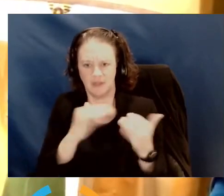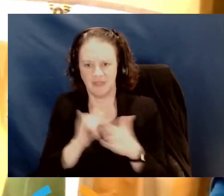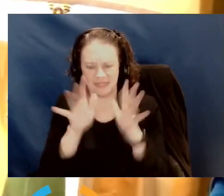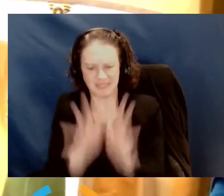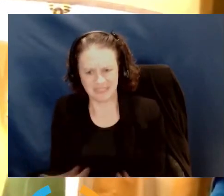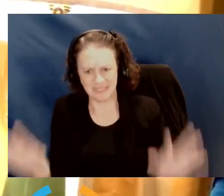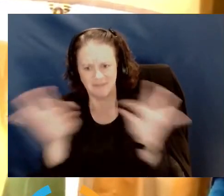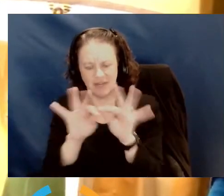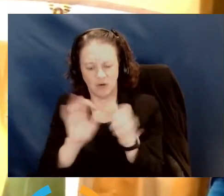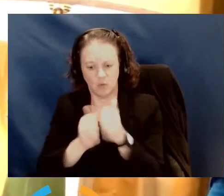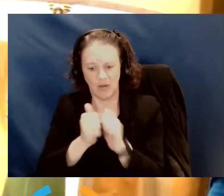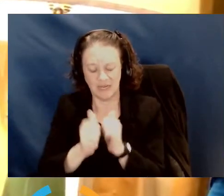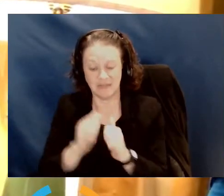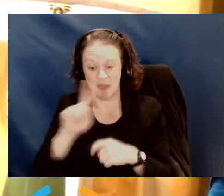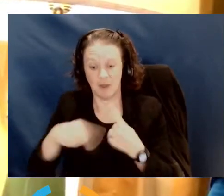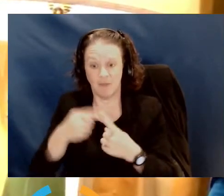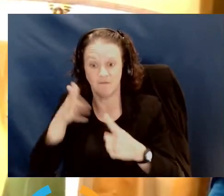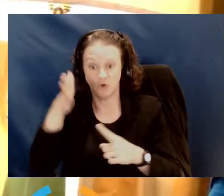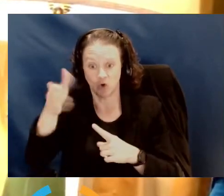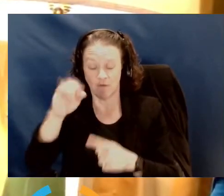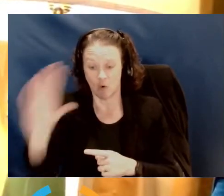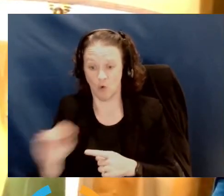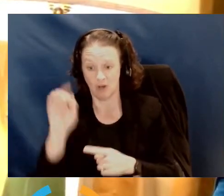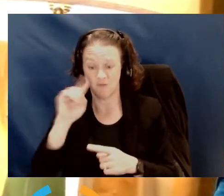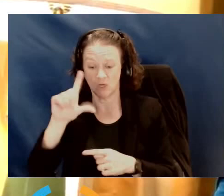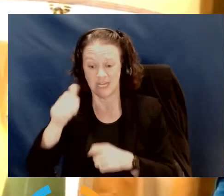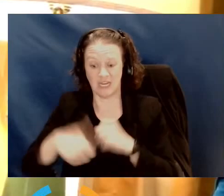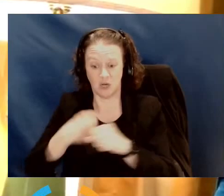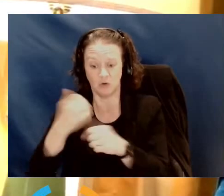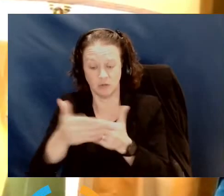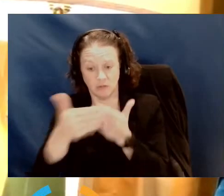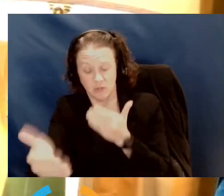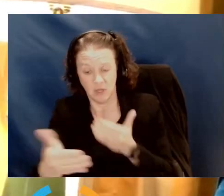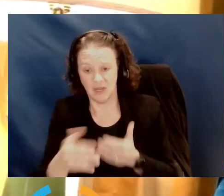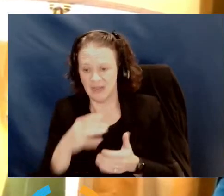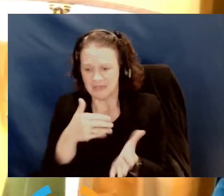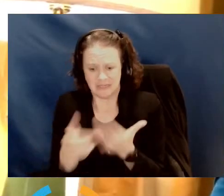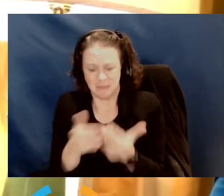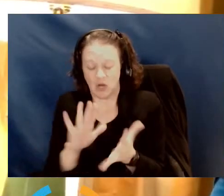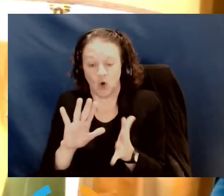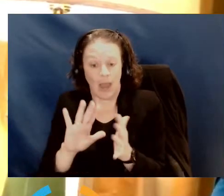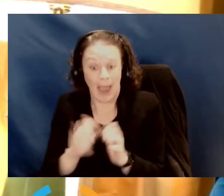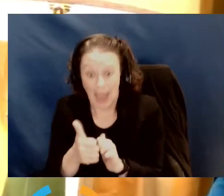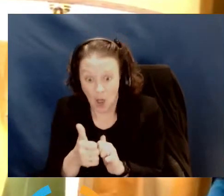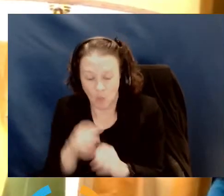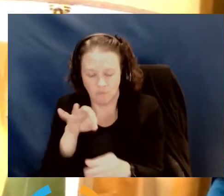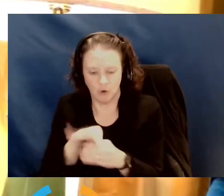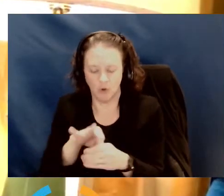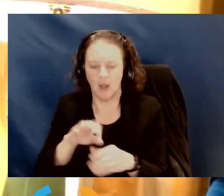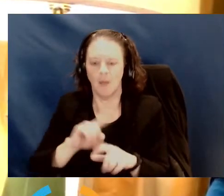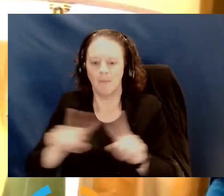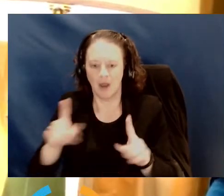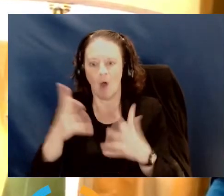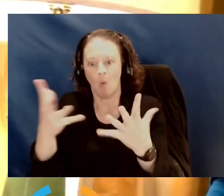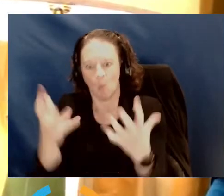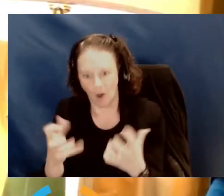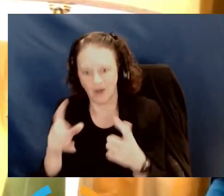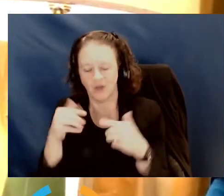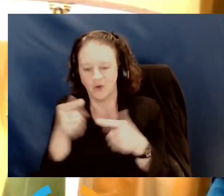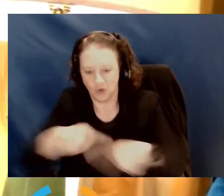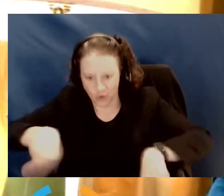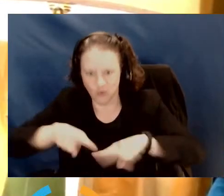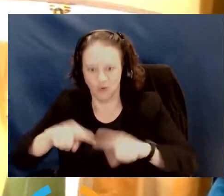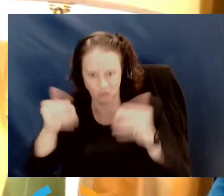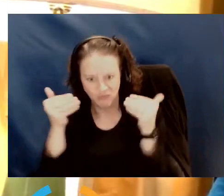next 10 years. It doesn't matter how you vote, but that you vote. I hope that you see that there are